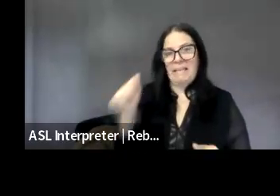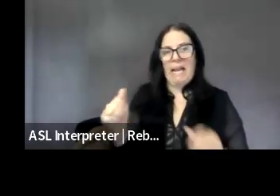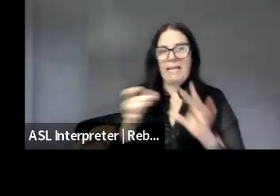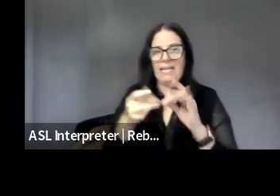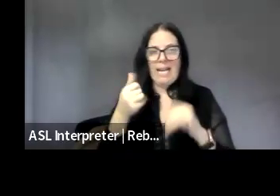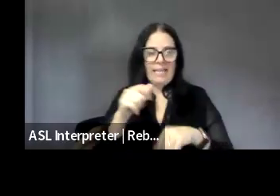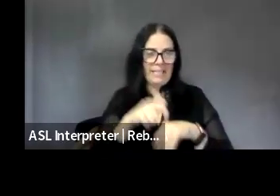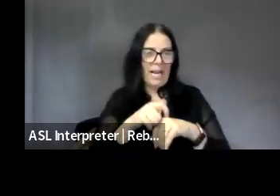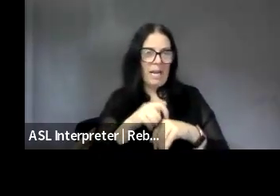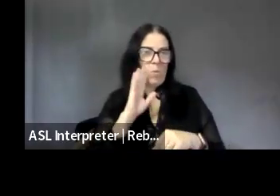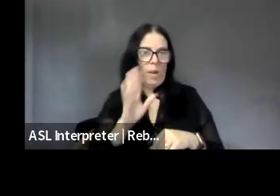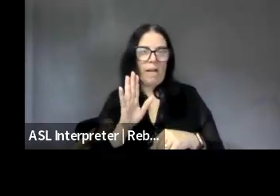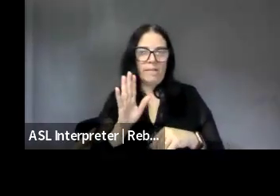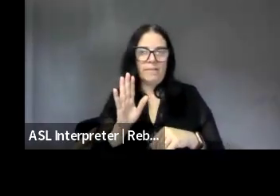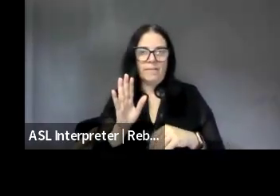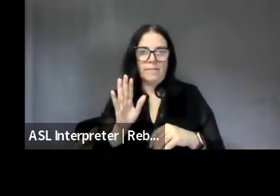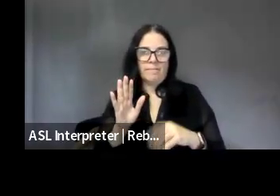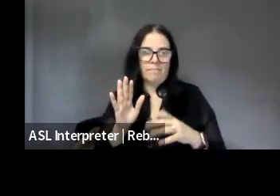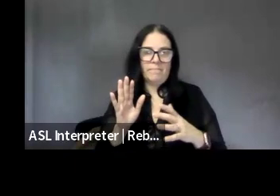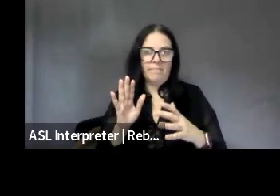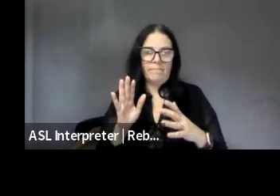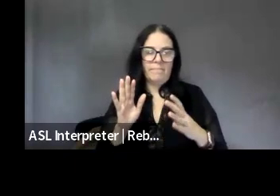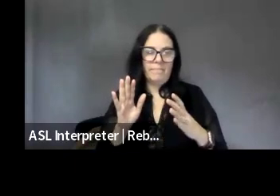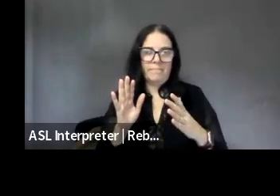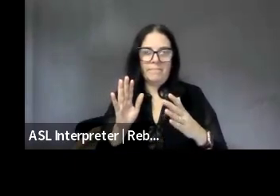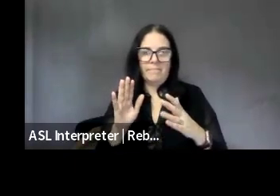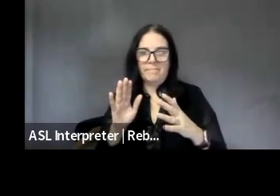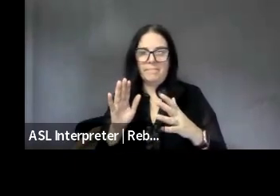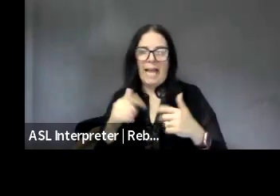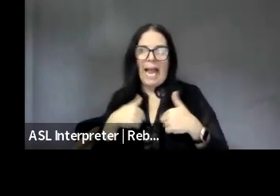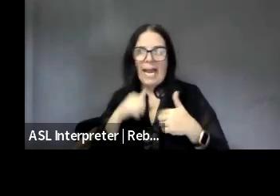time. I'll kind of try to take the lead here, but we certainly are